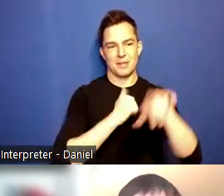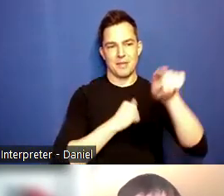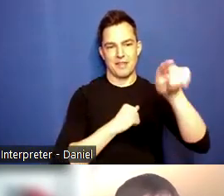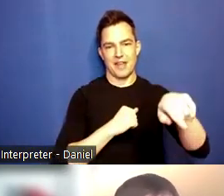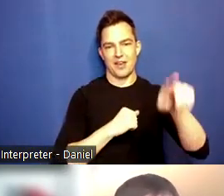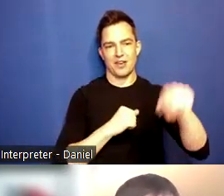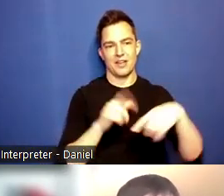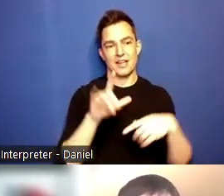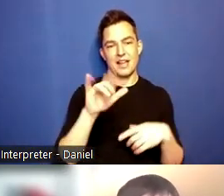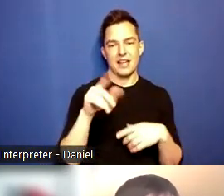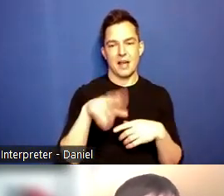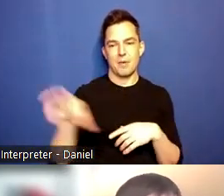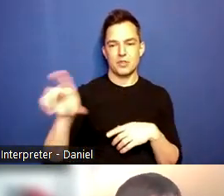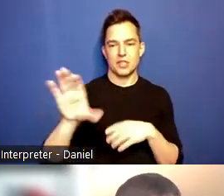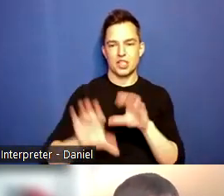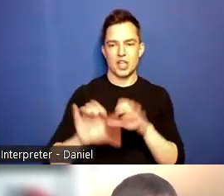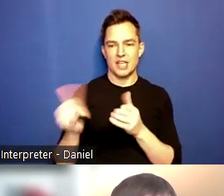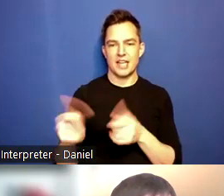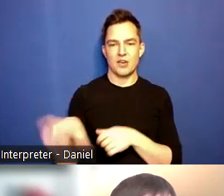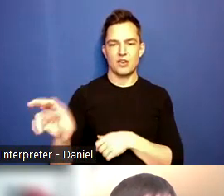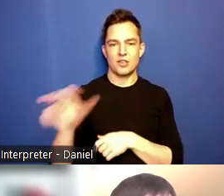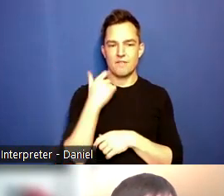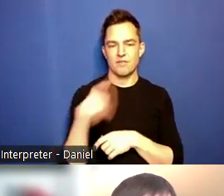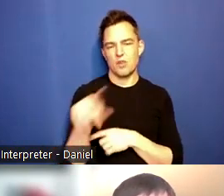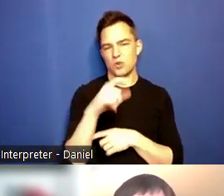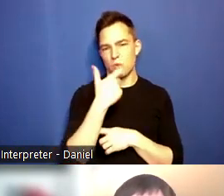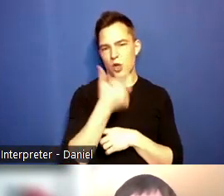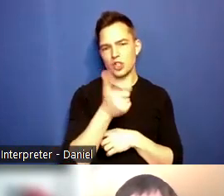link going in the chat now for those watching live.